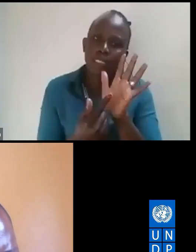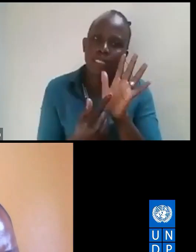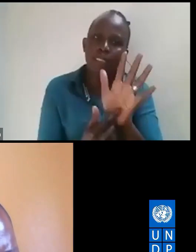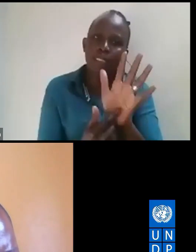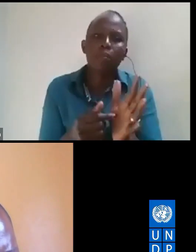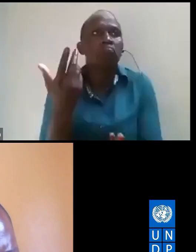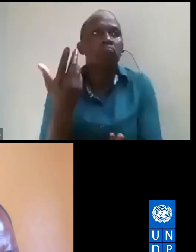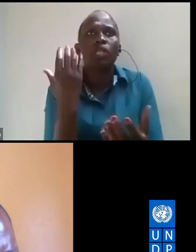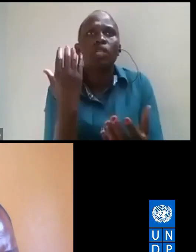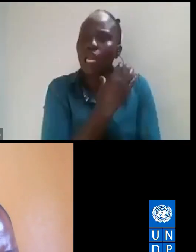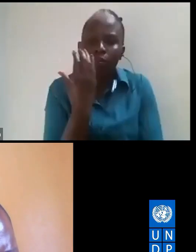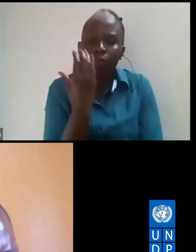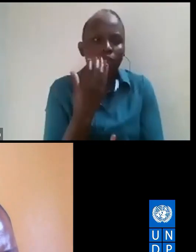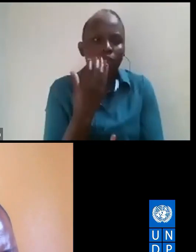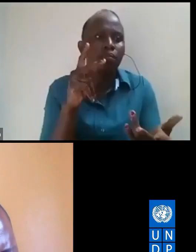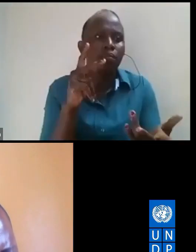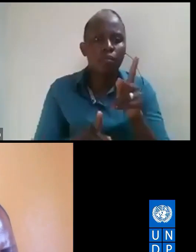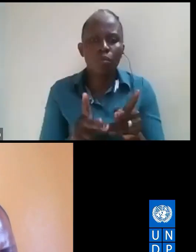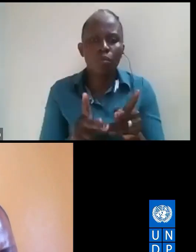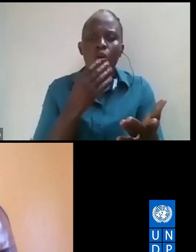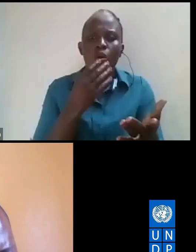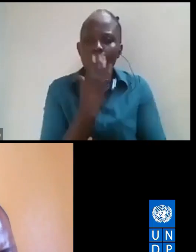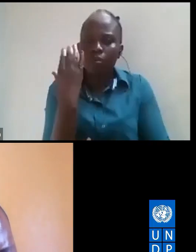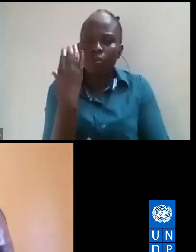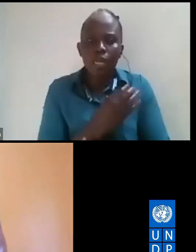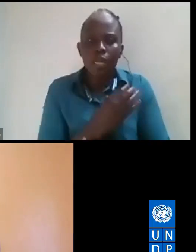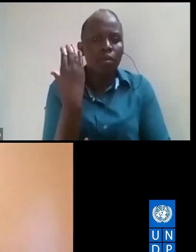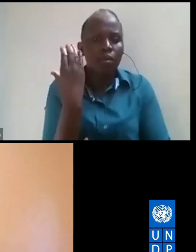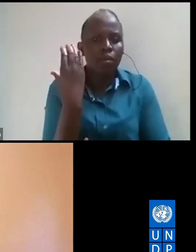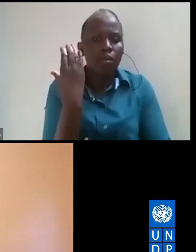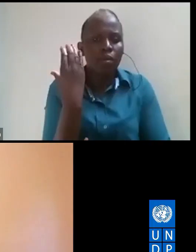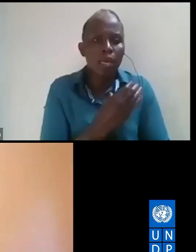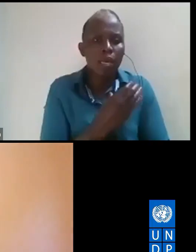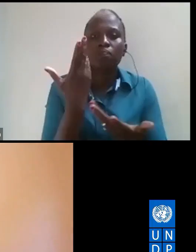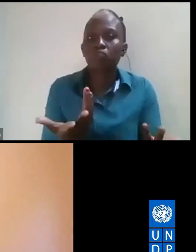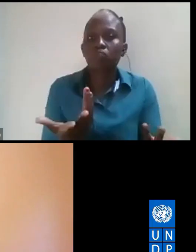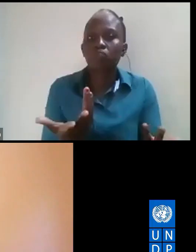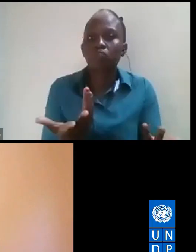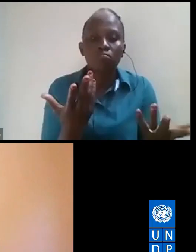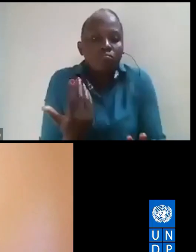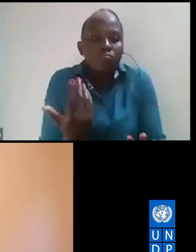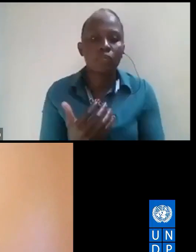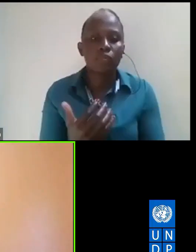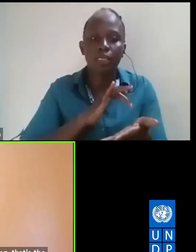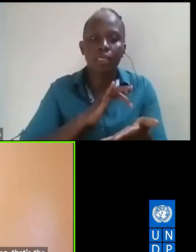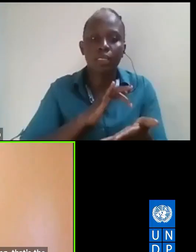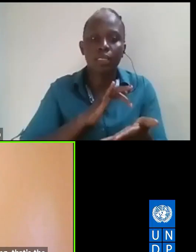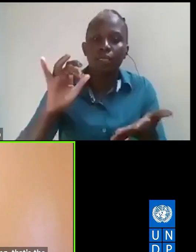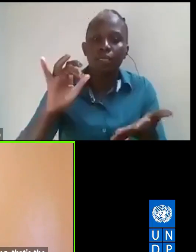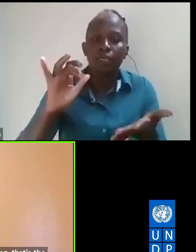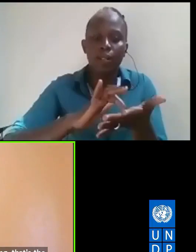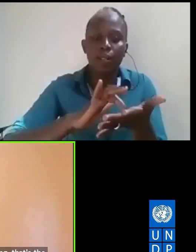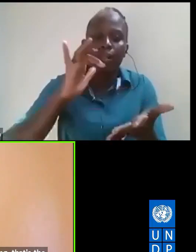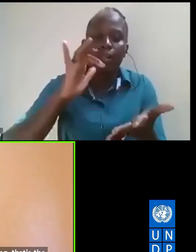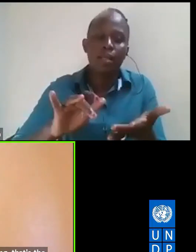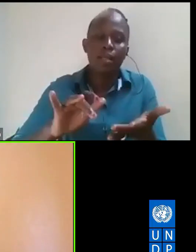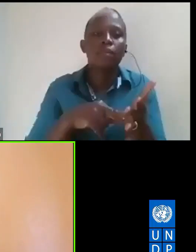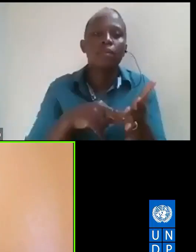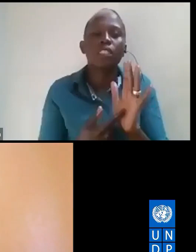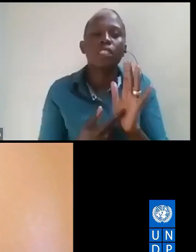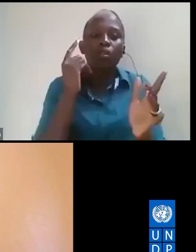the ultimate end is about gaming, playing. That's in the creative space. You're being creative, but you're